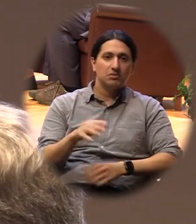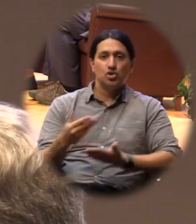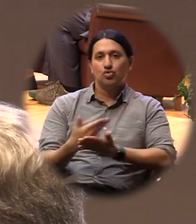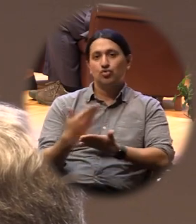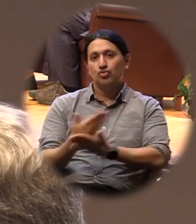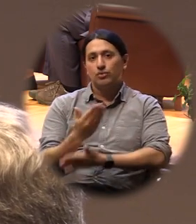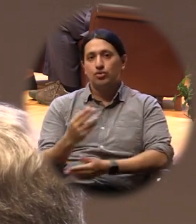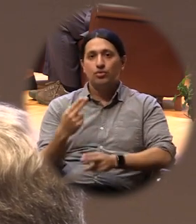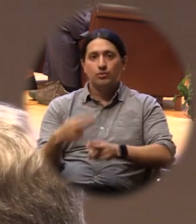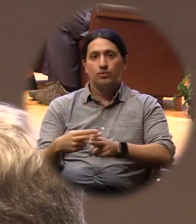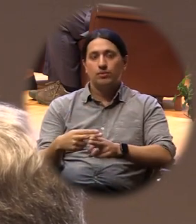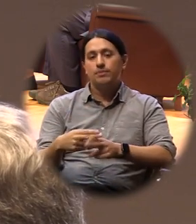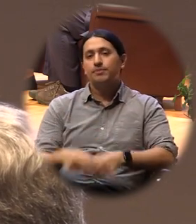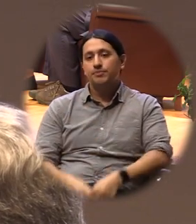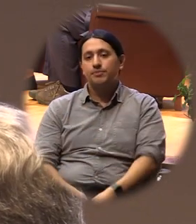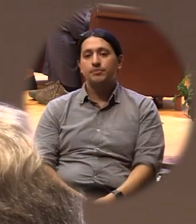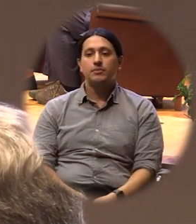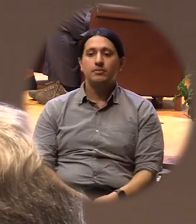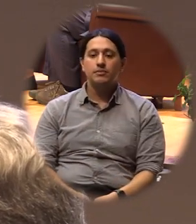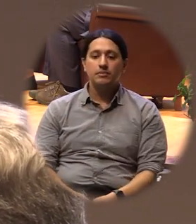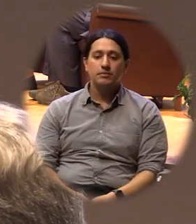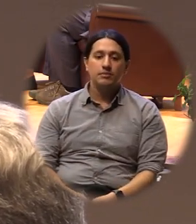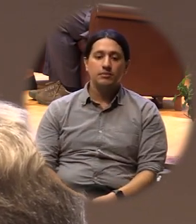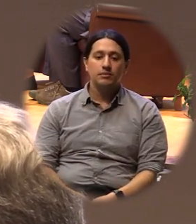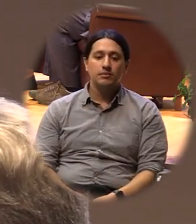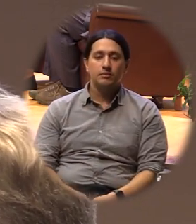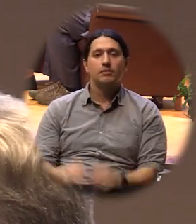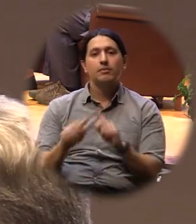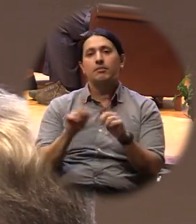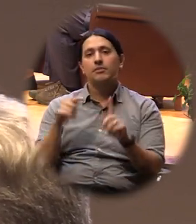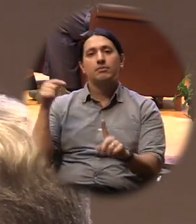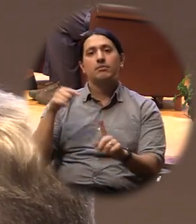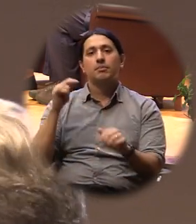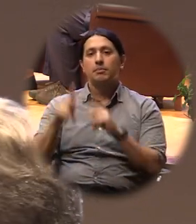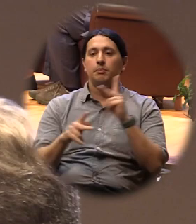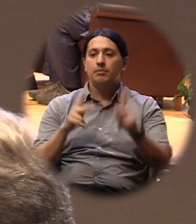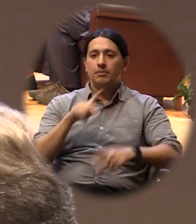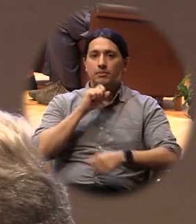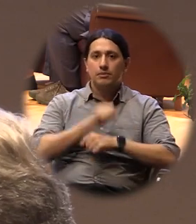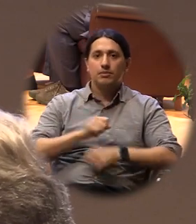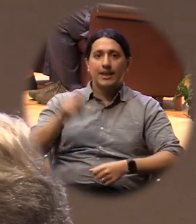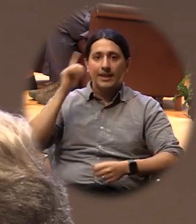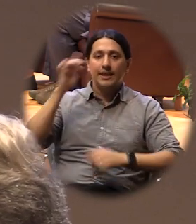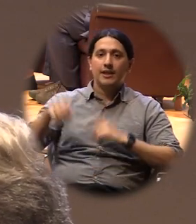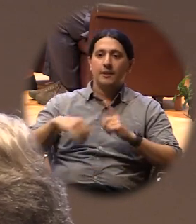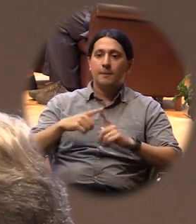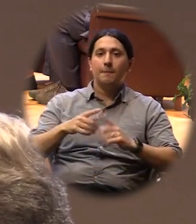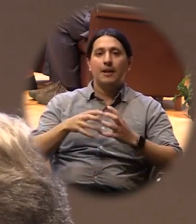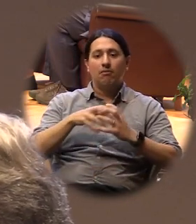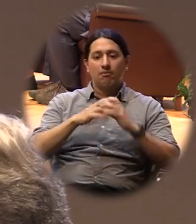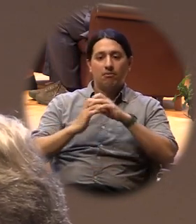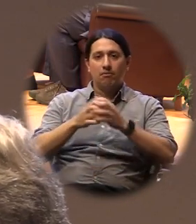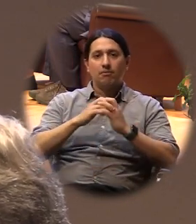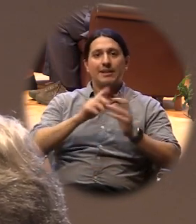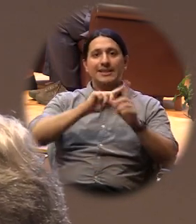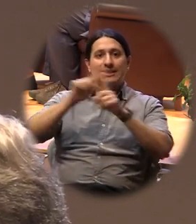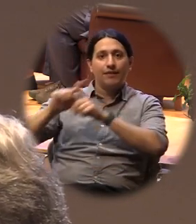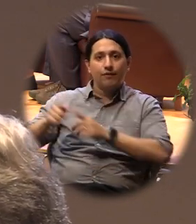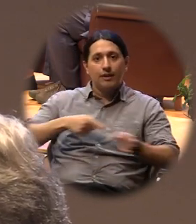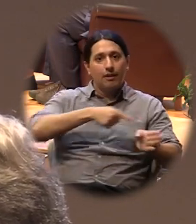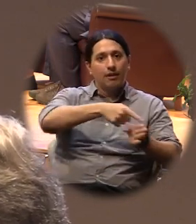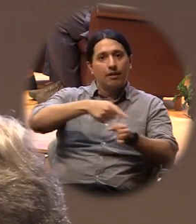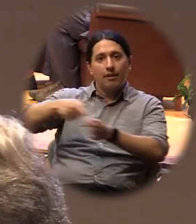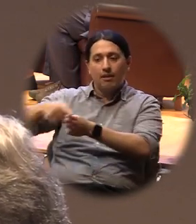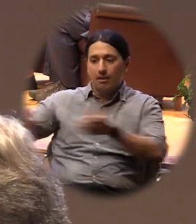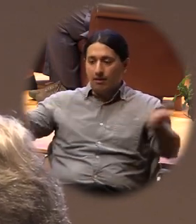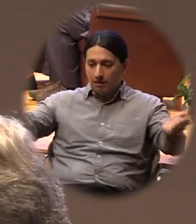basically, folks who are mindful of the interconnectedness of all these different disciplines and how, and also come from